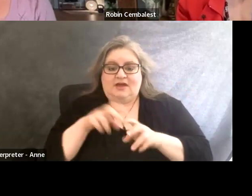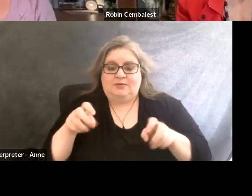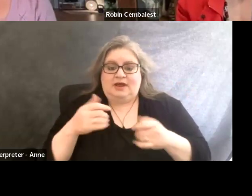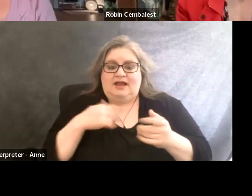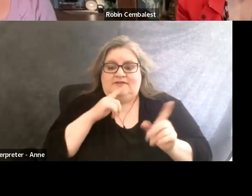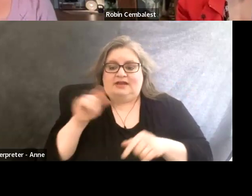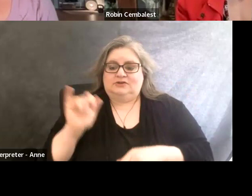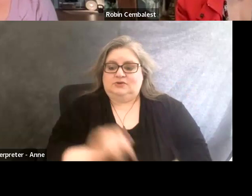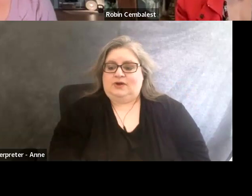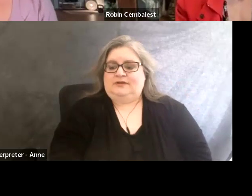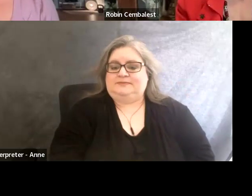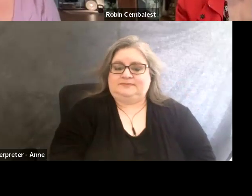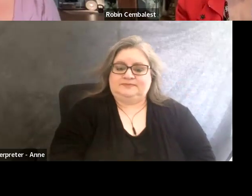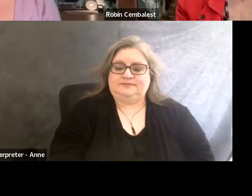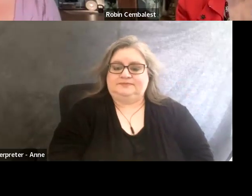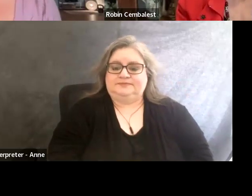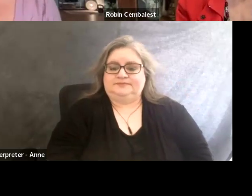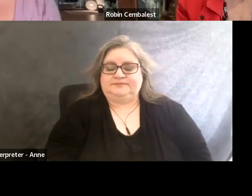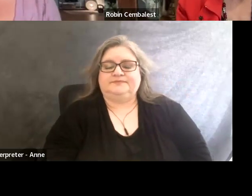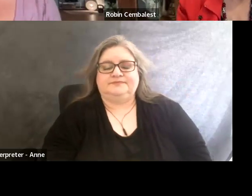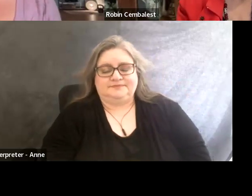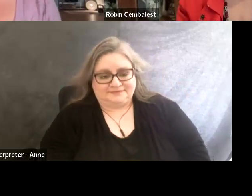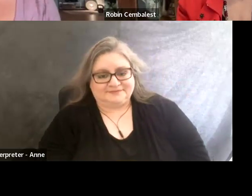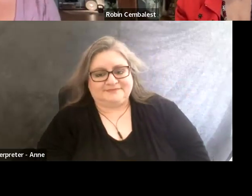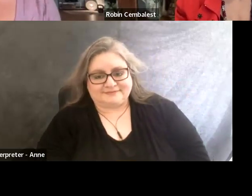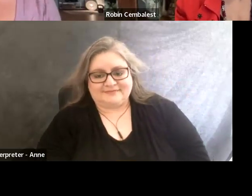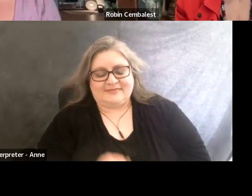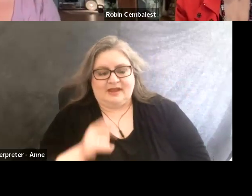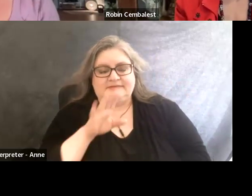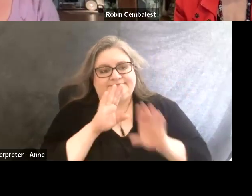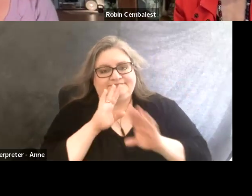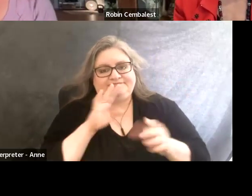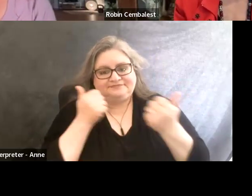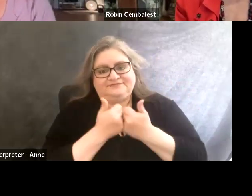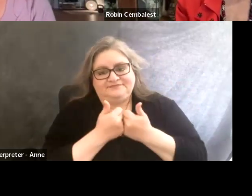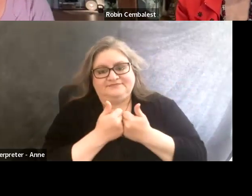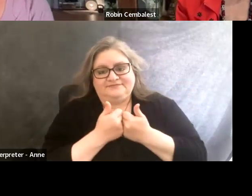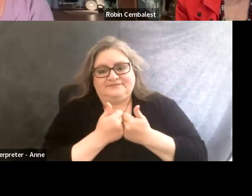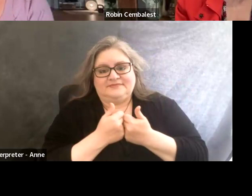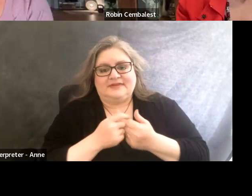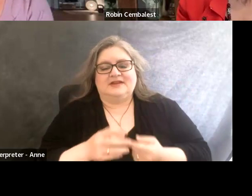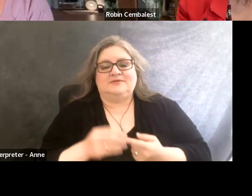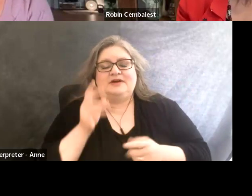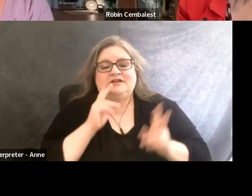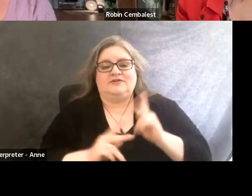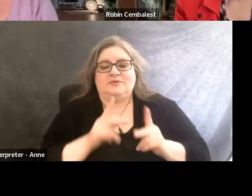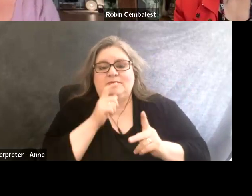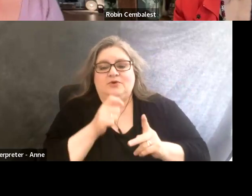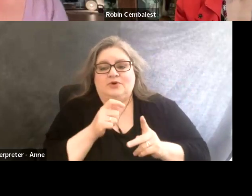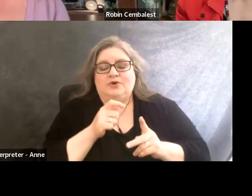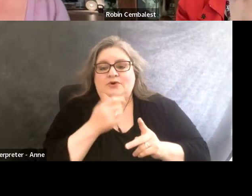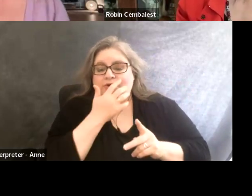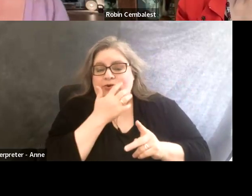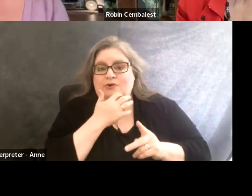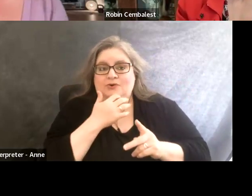answers as well. Right. Well, that is one of the most frustrating challenges, especially for people who came up before there